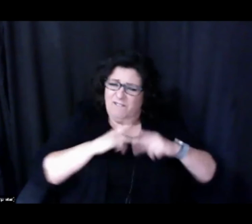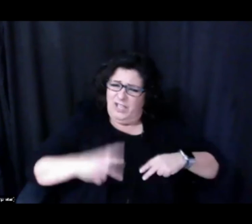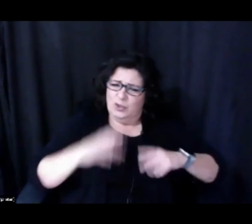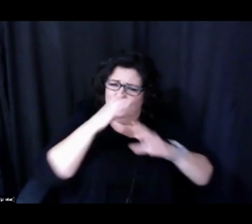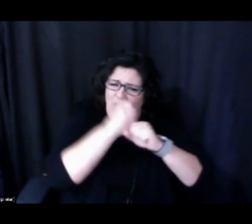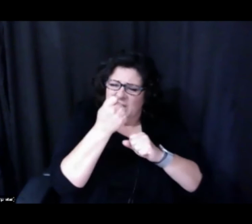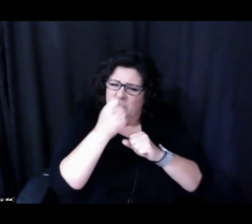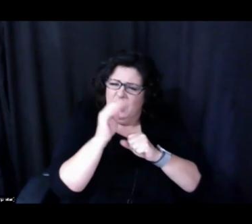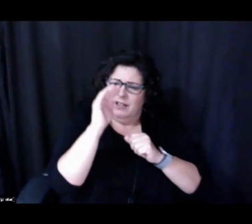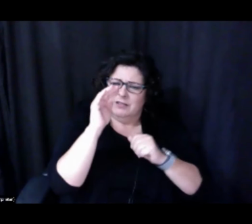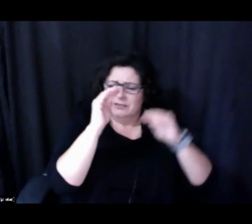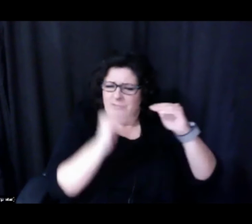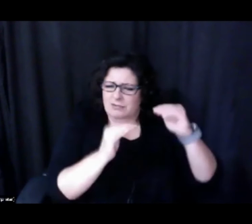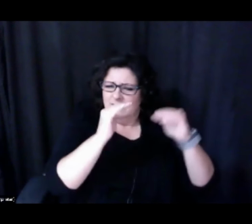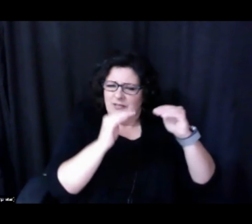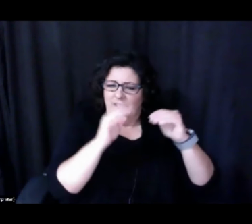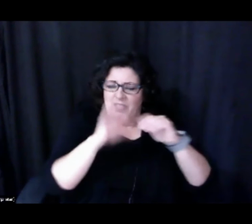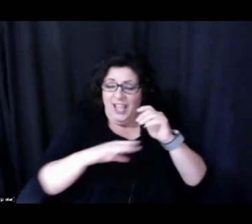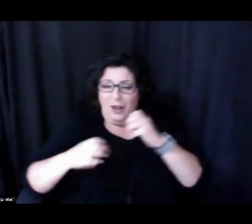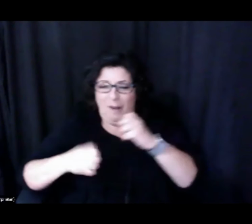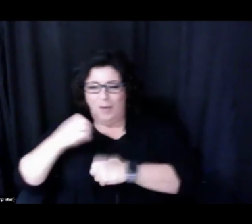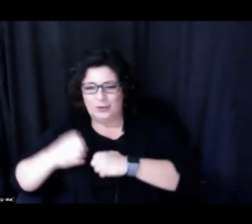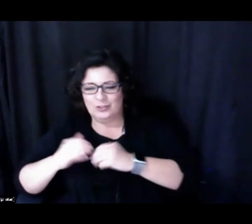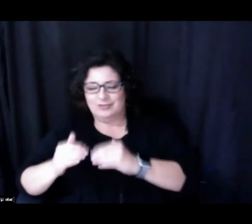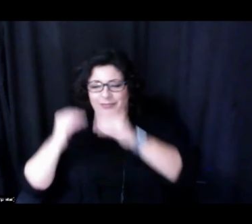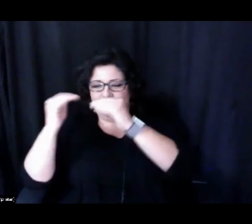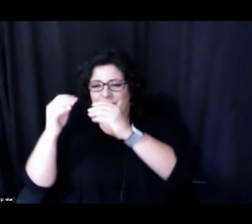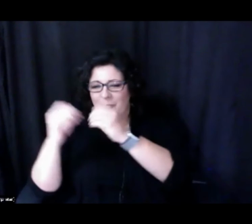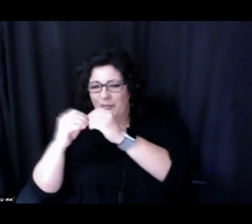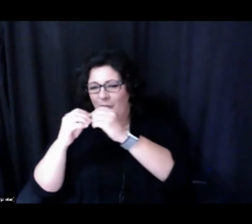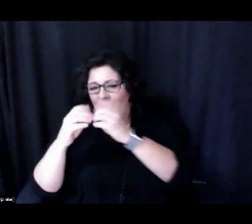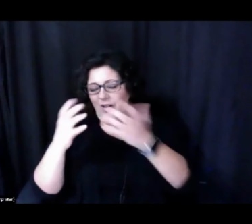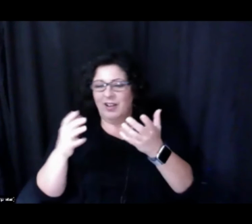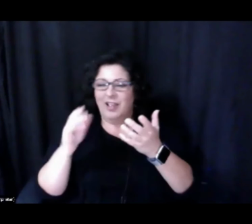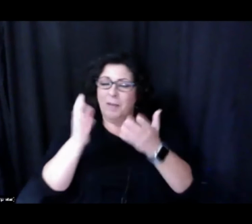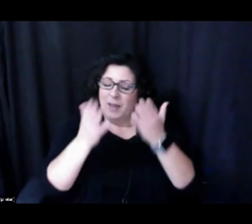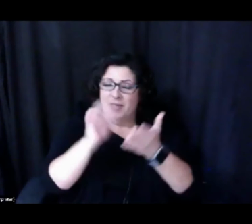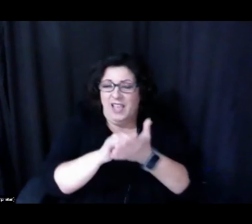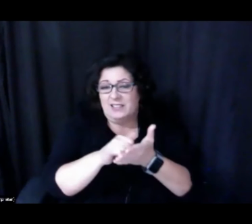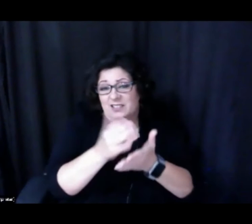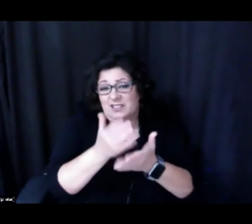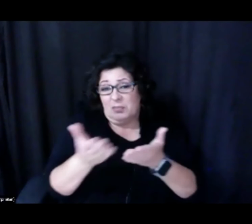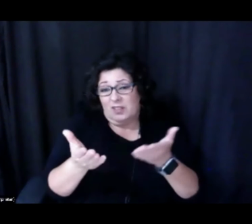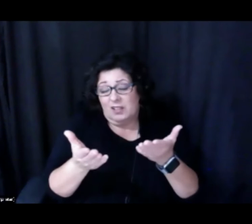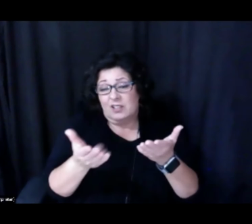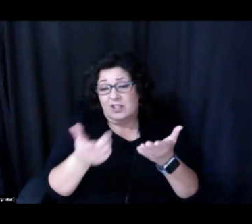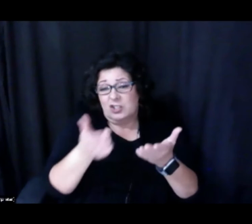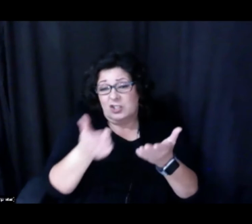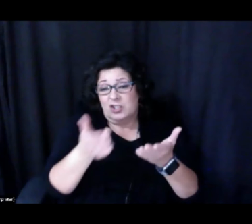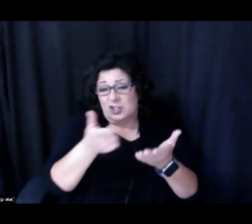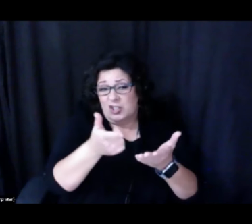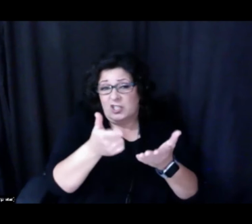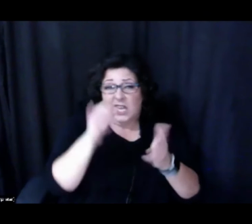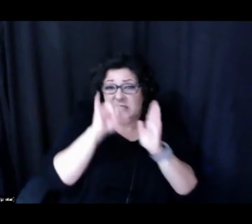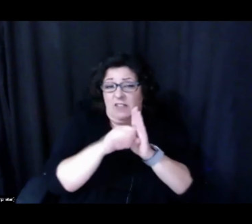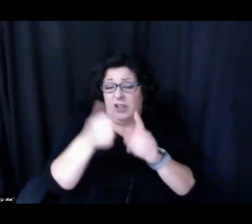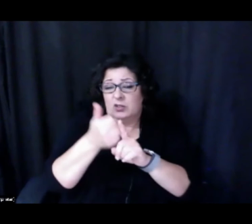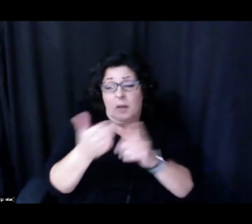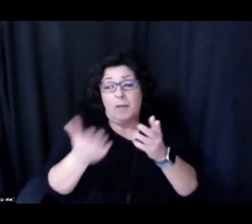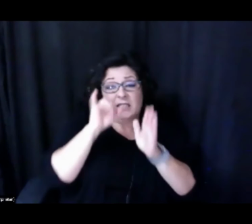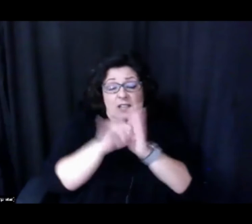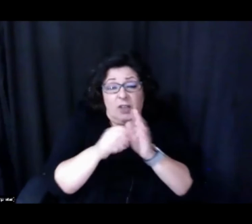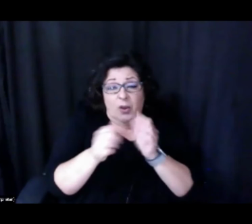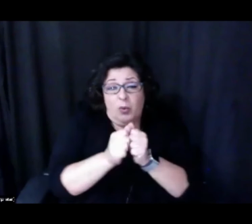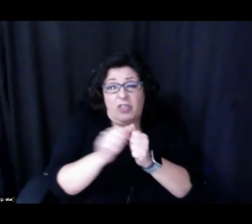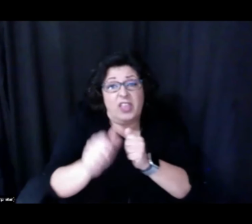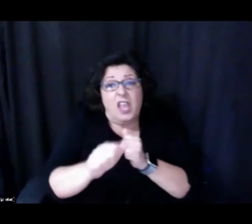than her emotional attraction. So that might be something that she identifies with. She might identify with some of